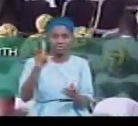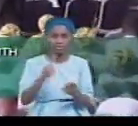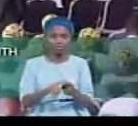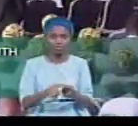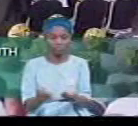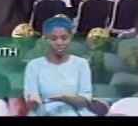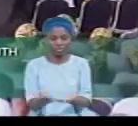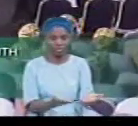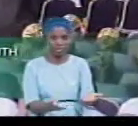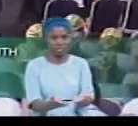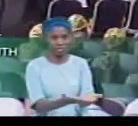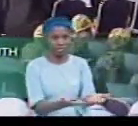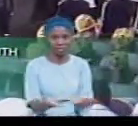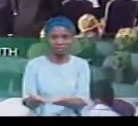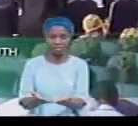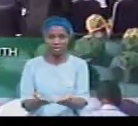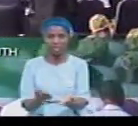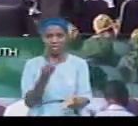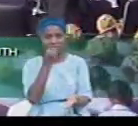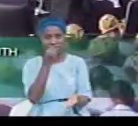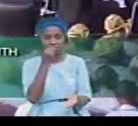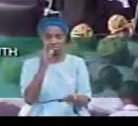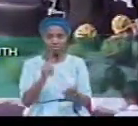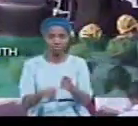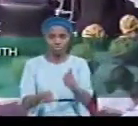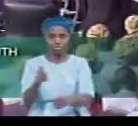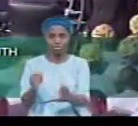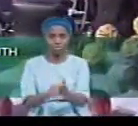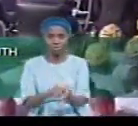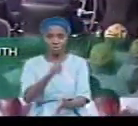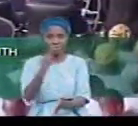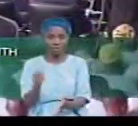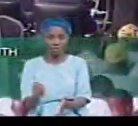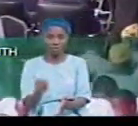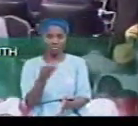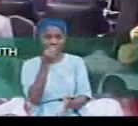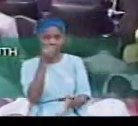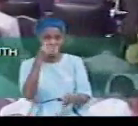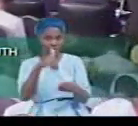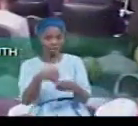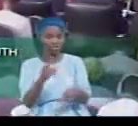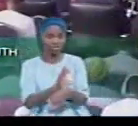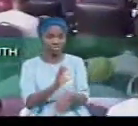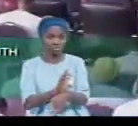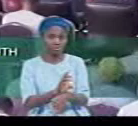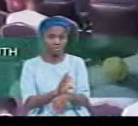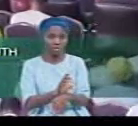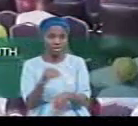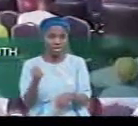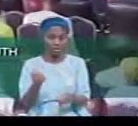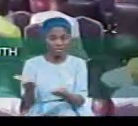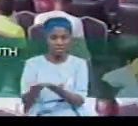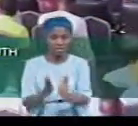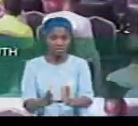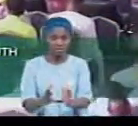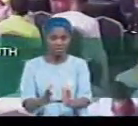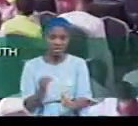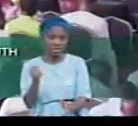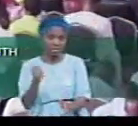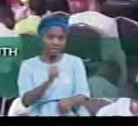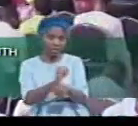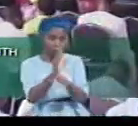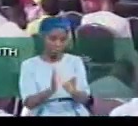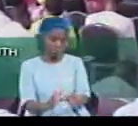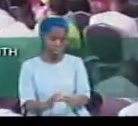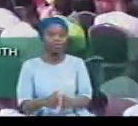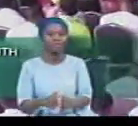the people that needed food in the church. Just a server, just a worker. Then Philip